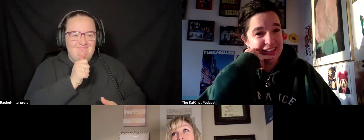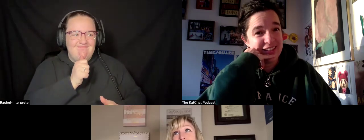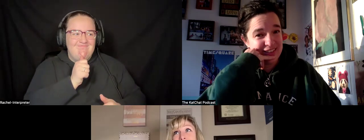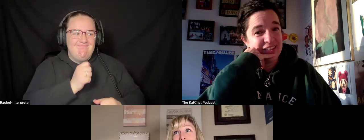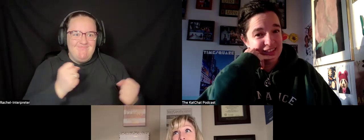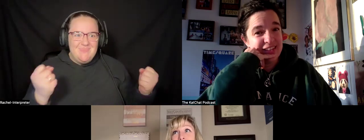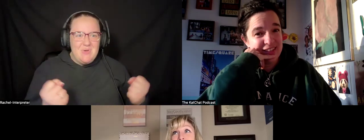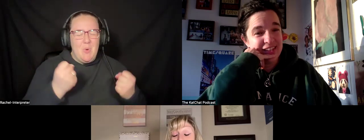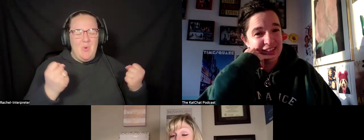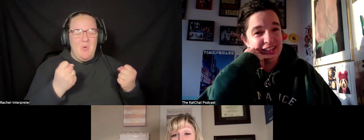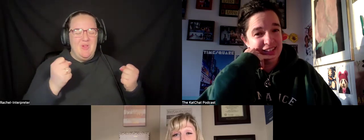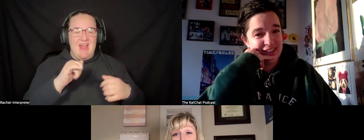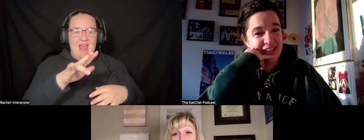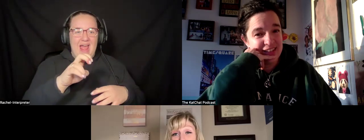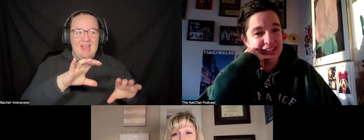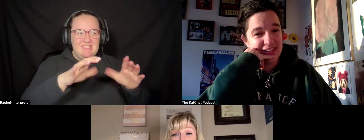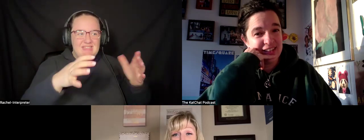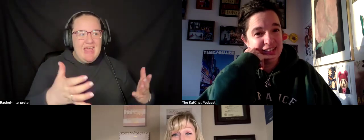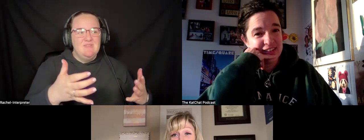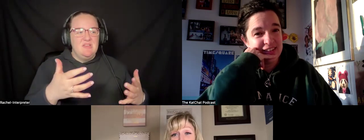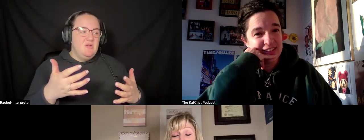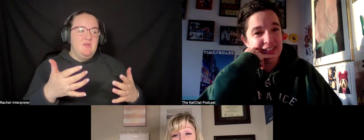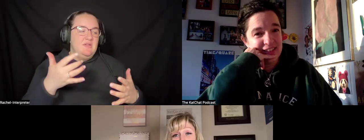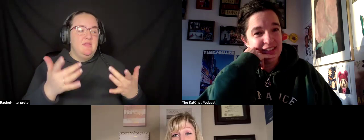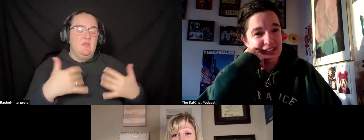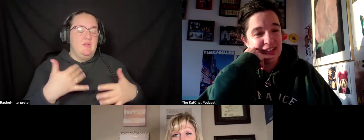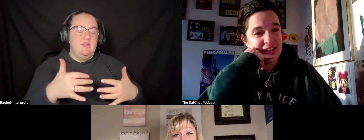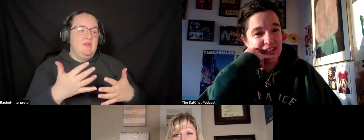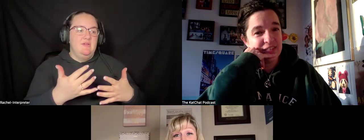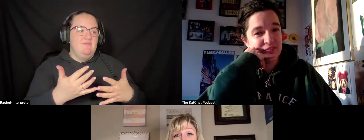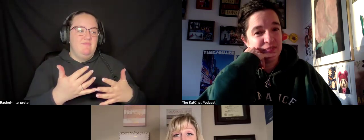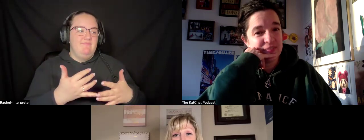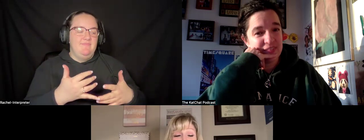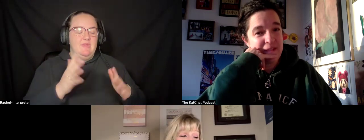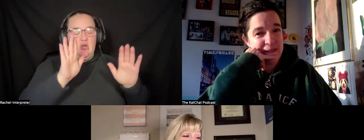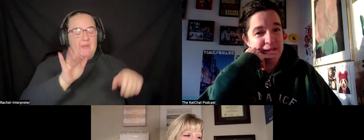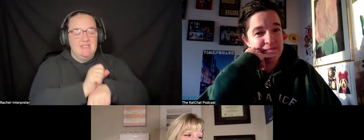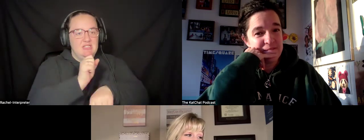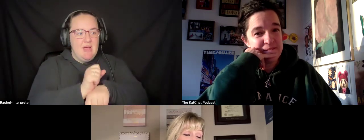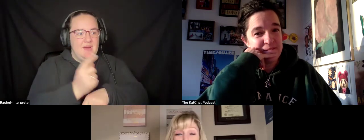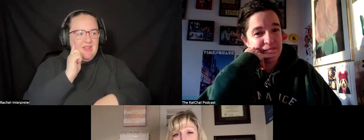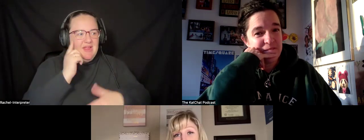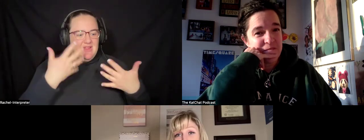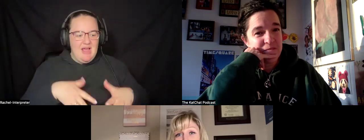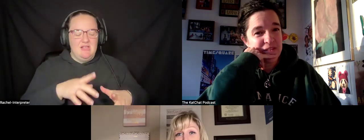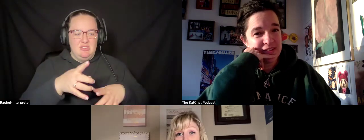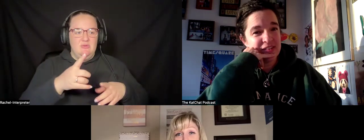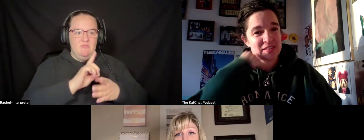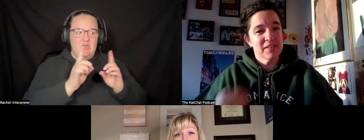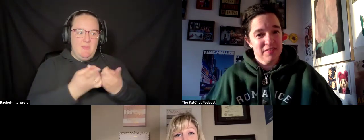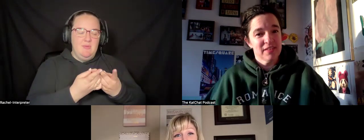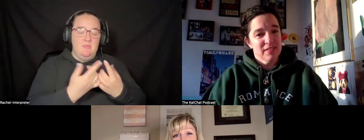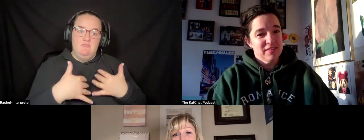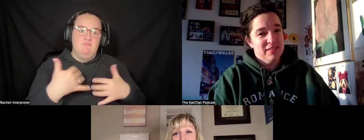and things. So they go above and beyond, that's for sure. And I think the costume department is